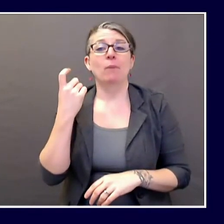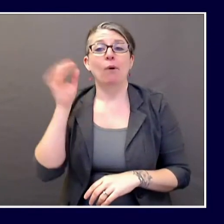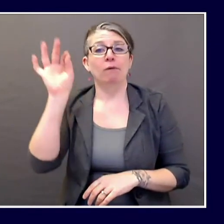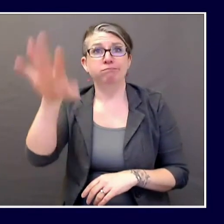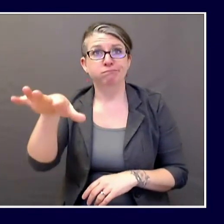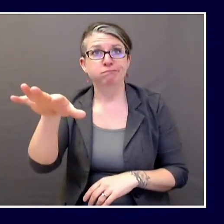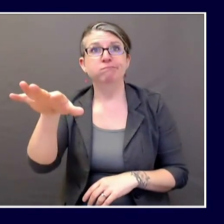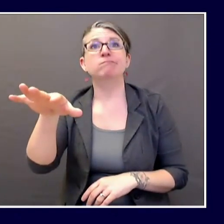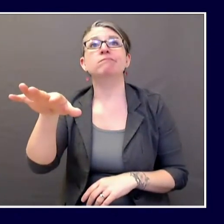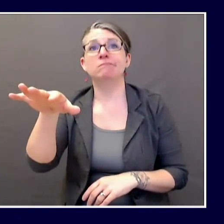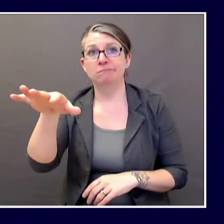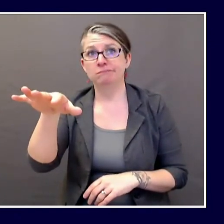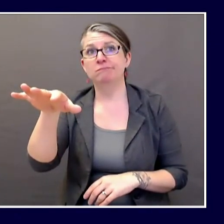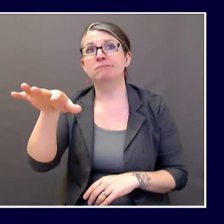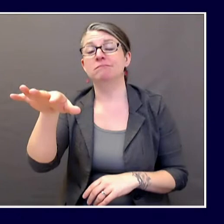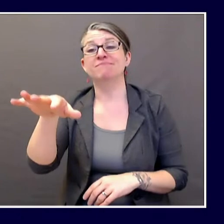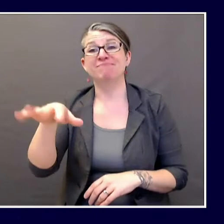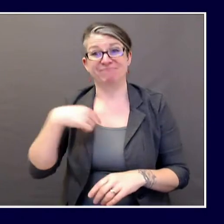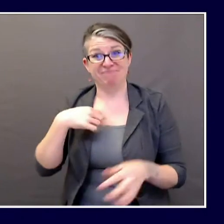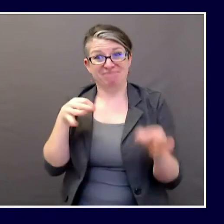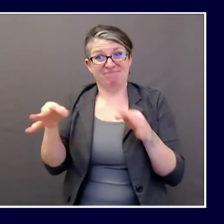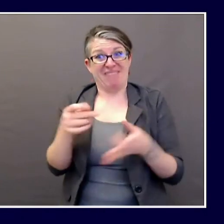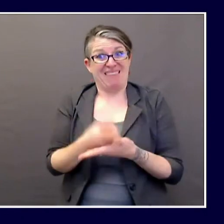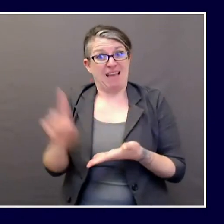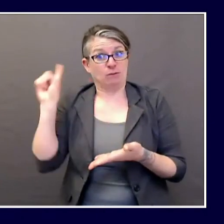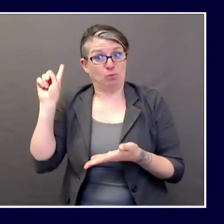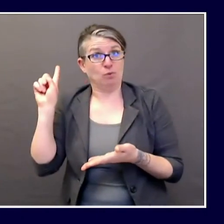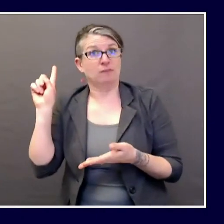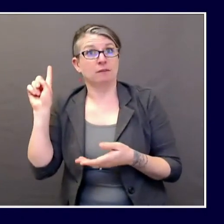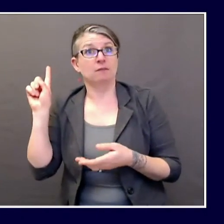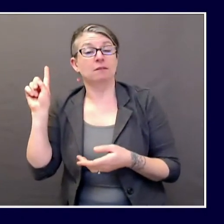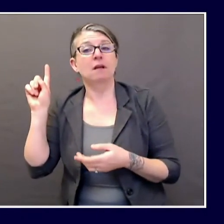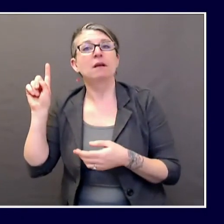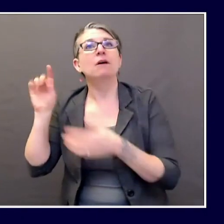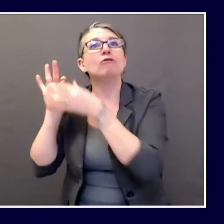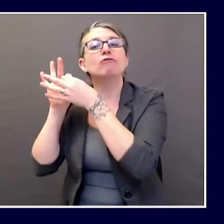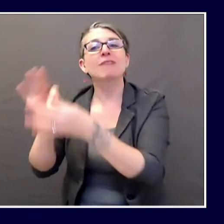line. The number for that line is